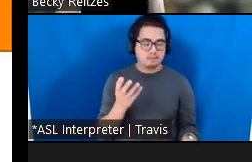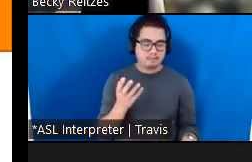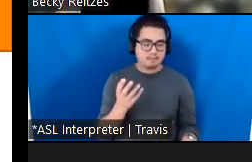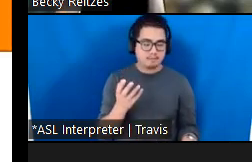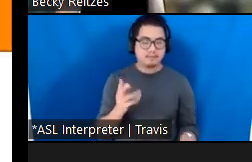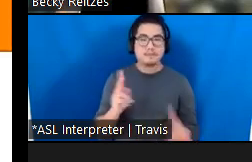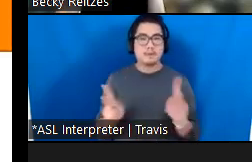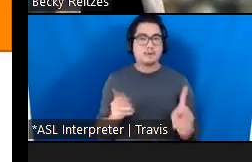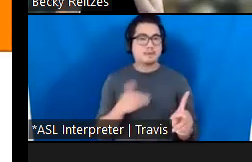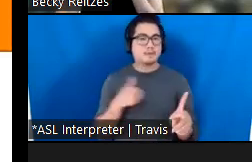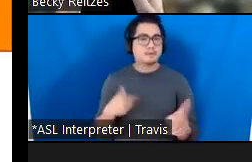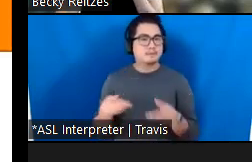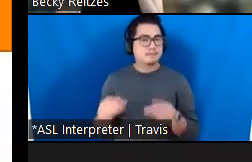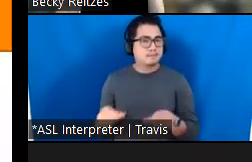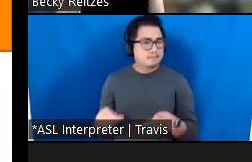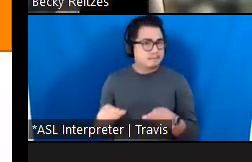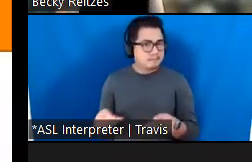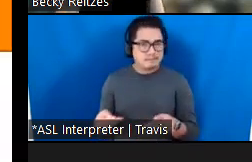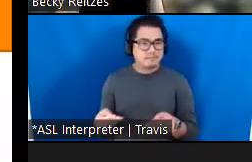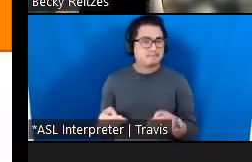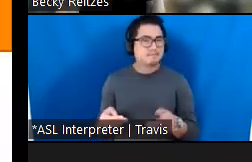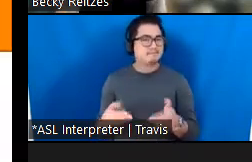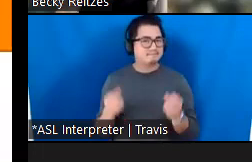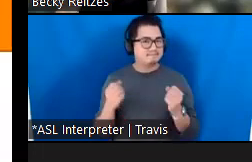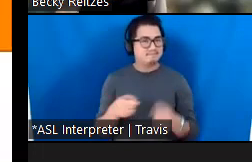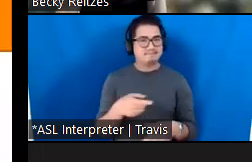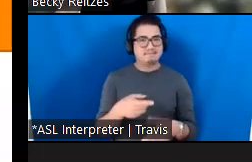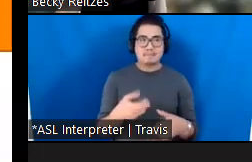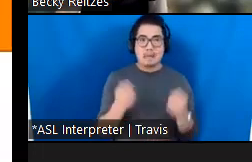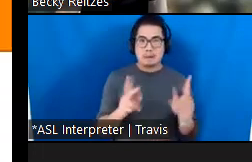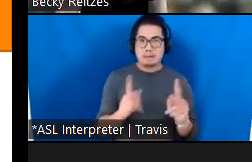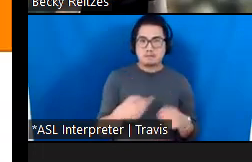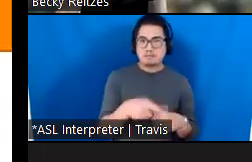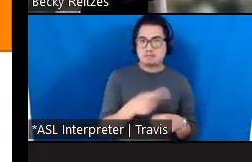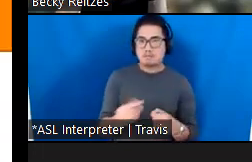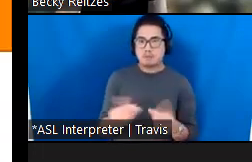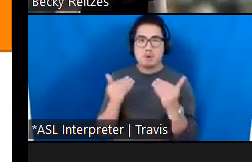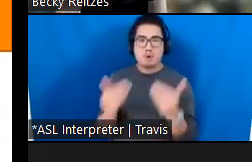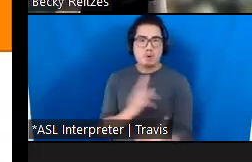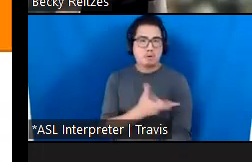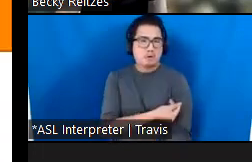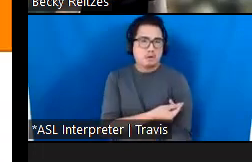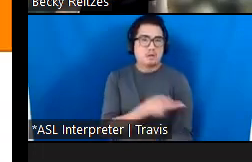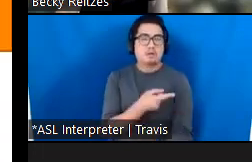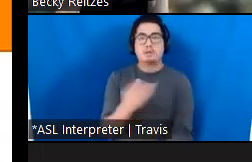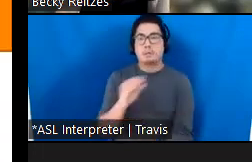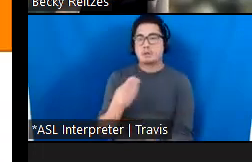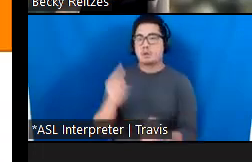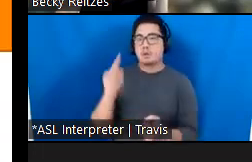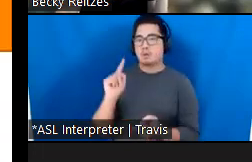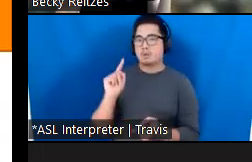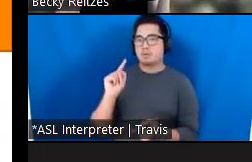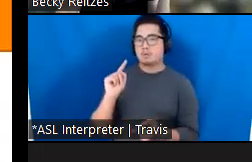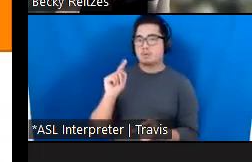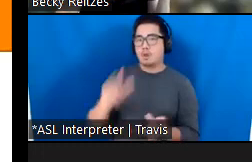breastfeeding, chest feeding, are not getting vaccinated at the same rate as people who are not. And so it's really important for